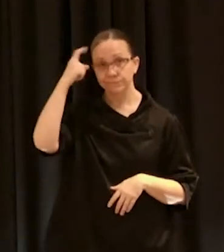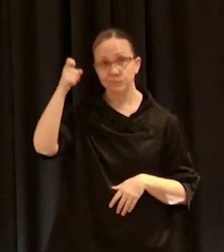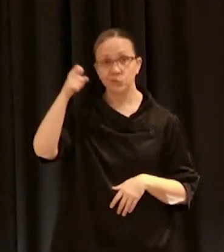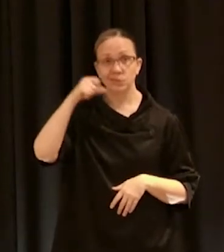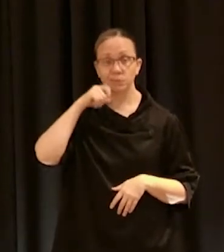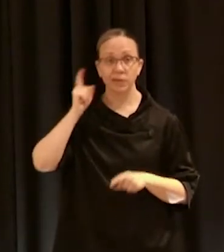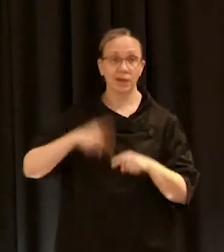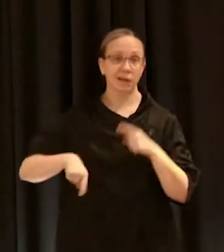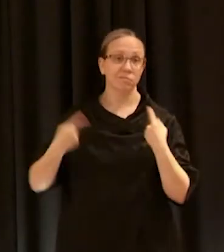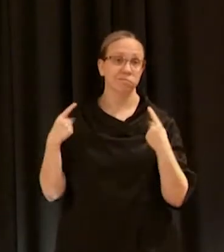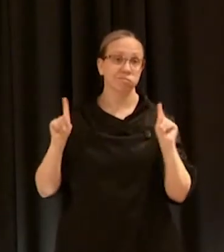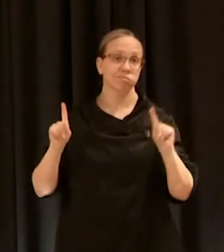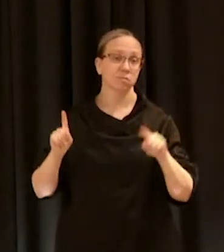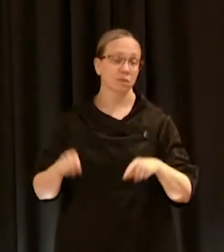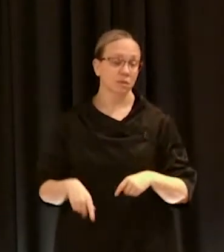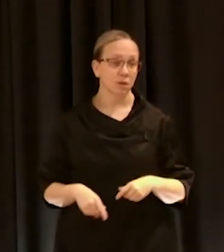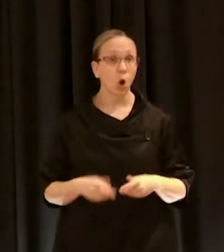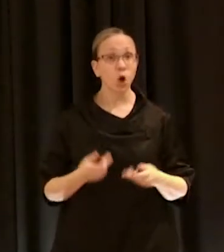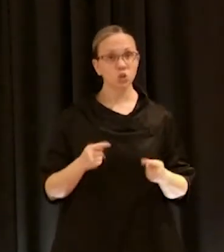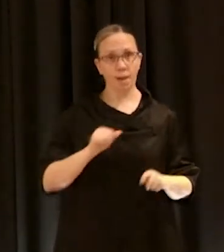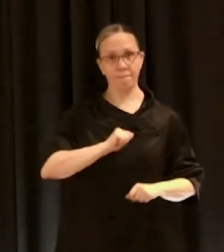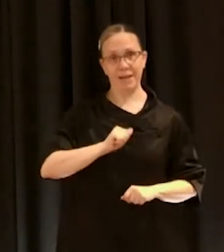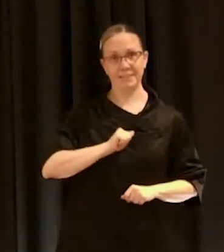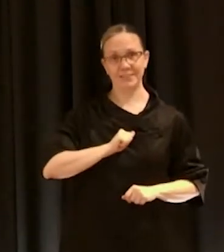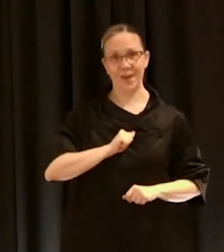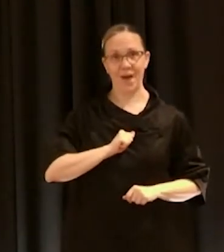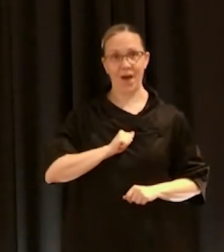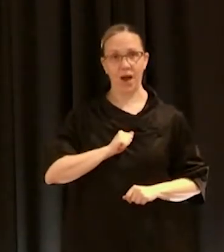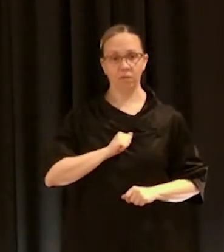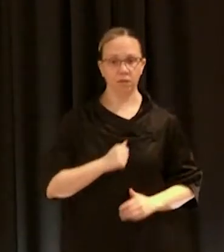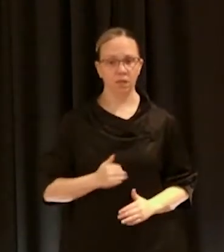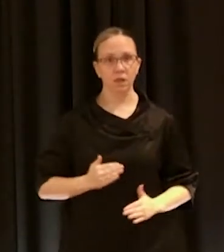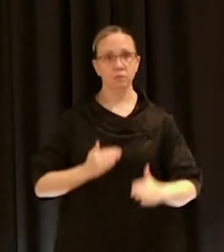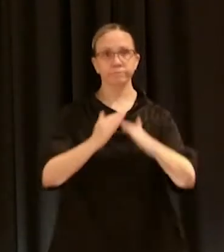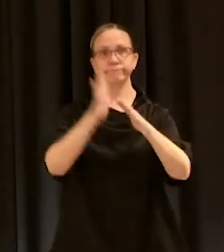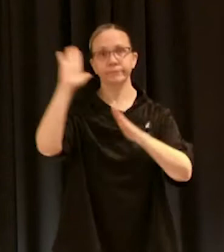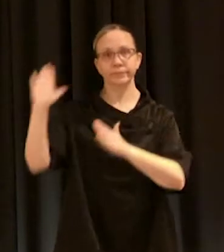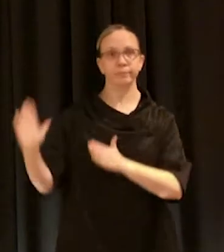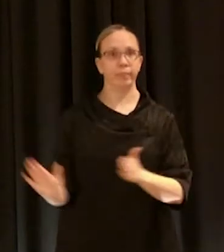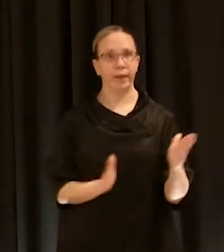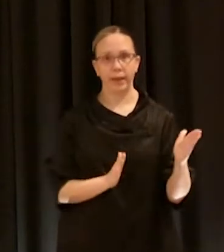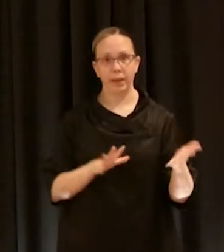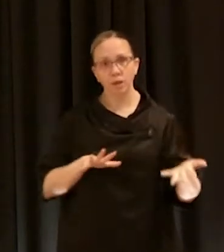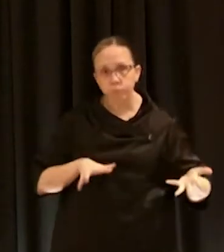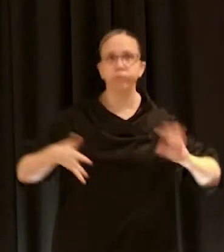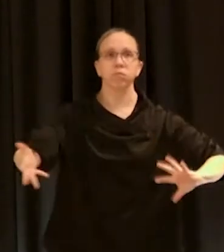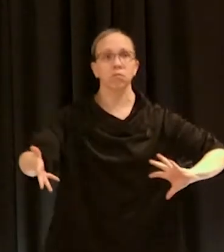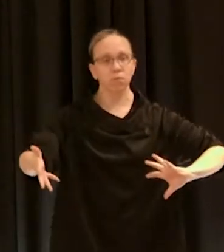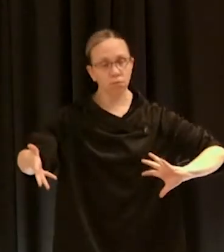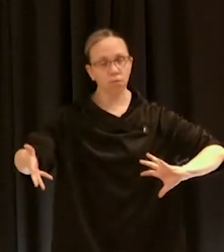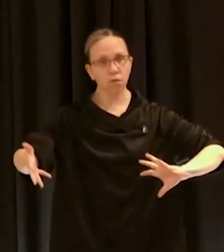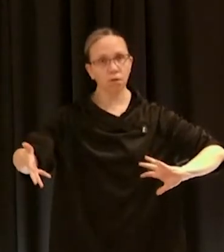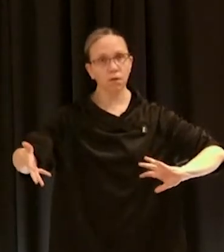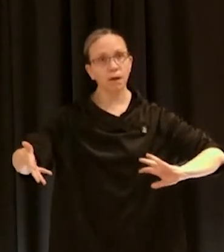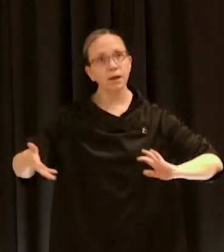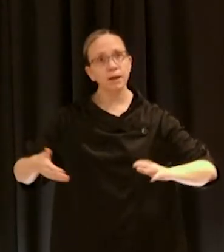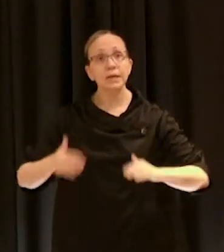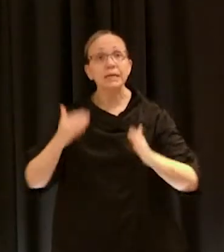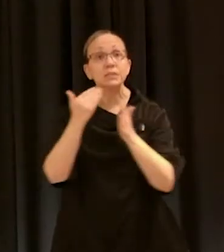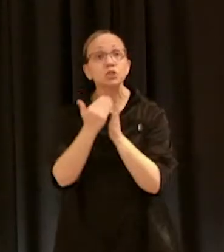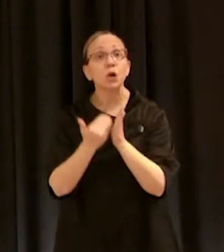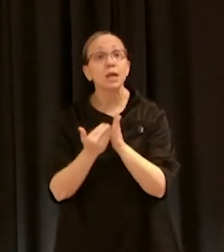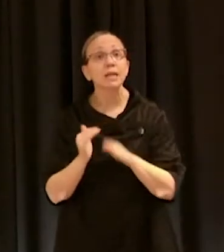to fulfill it ourselves, getting in the way of God and messing up everything in the process. So our